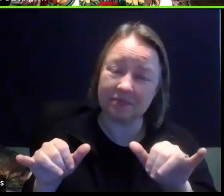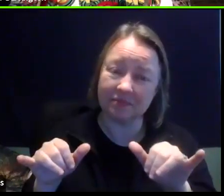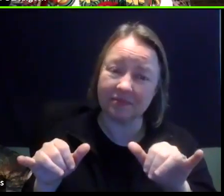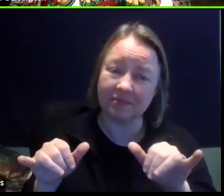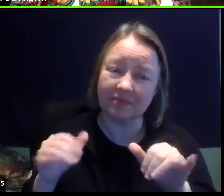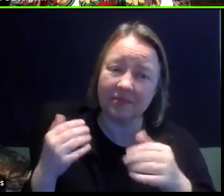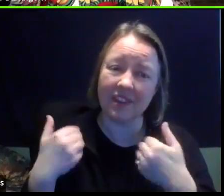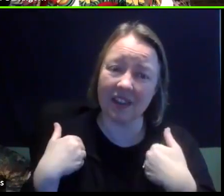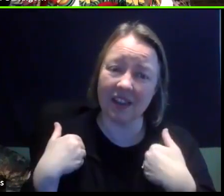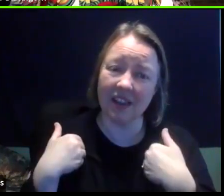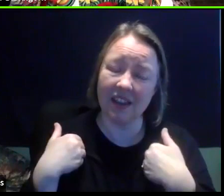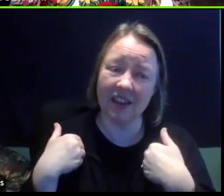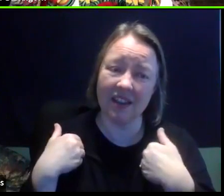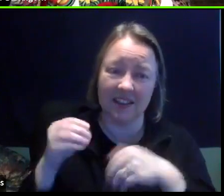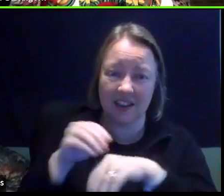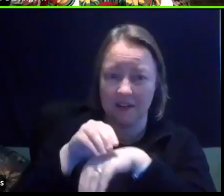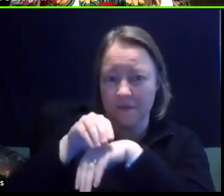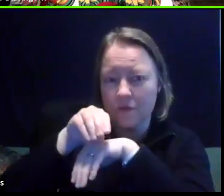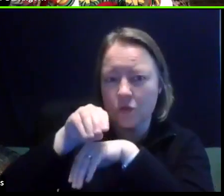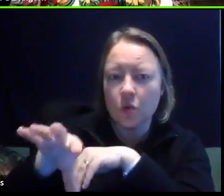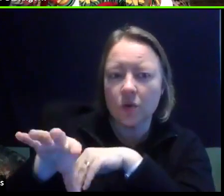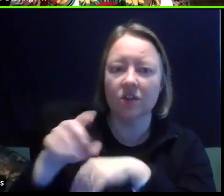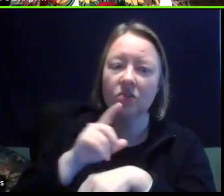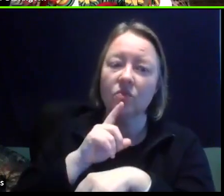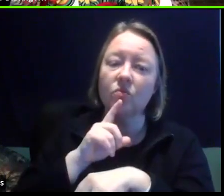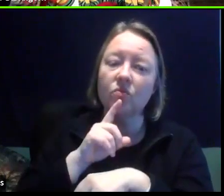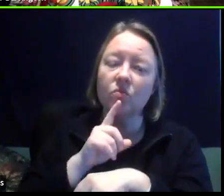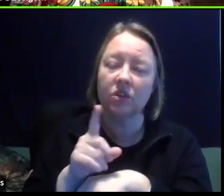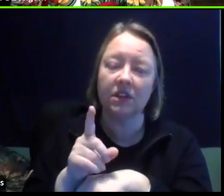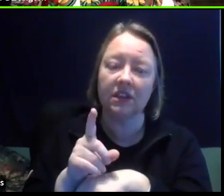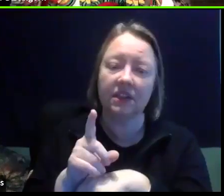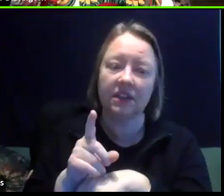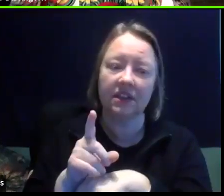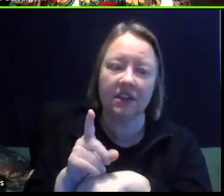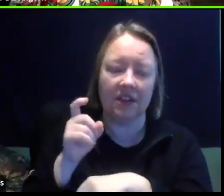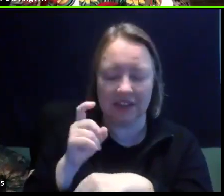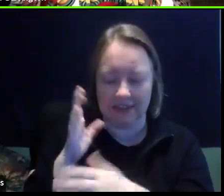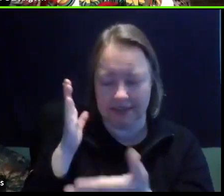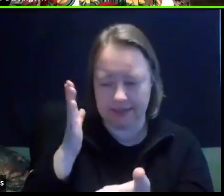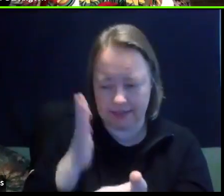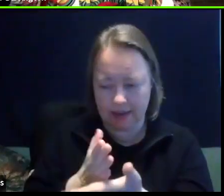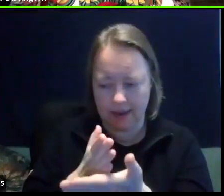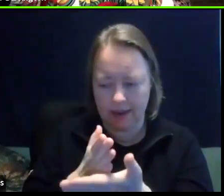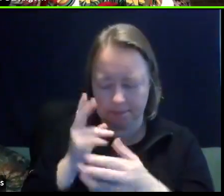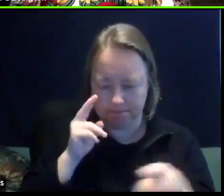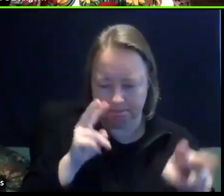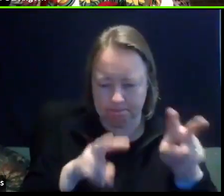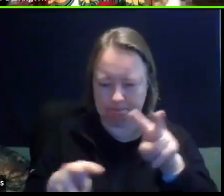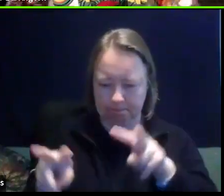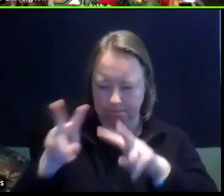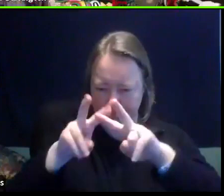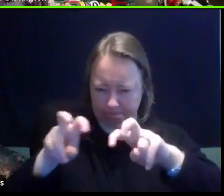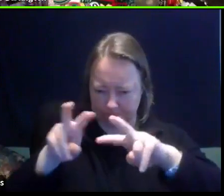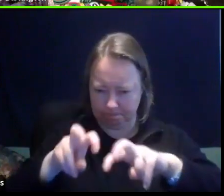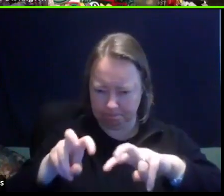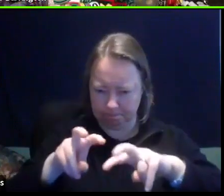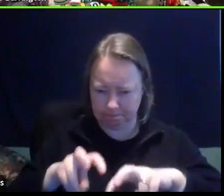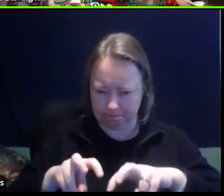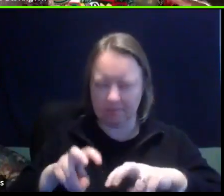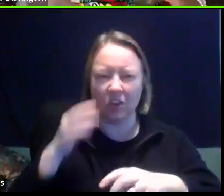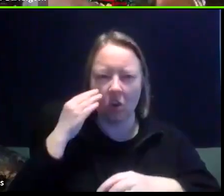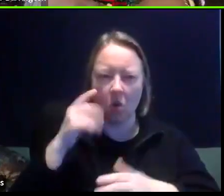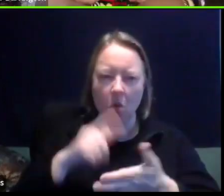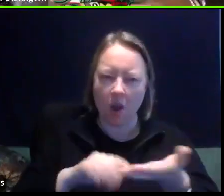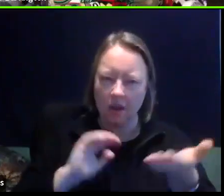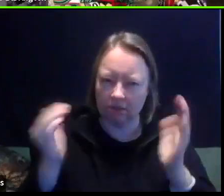some influence, to really let's stop and take a look. That the analogy that I used is